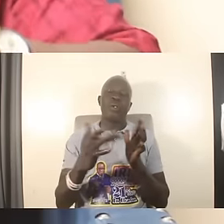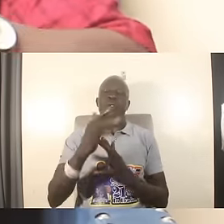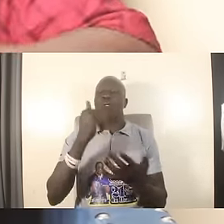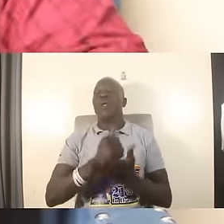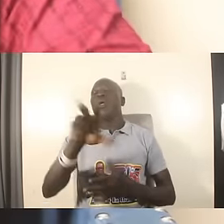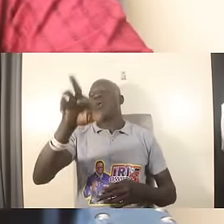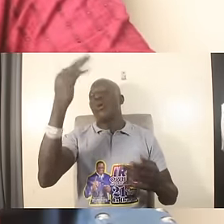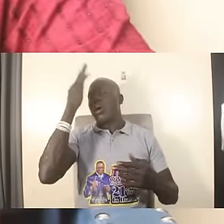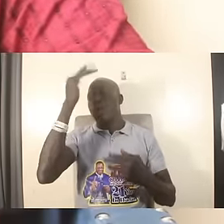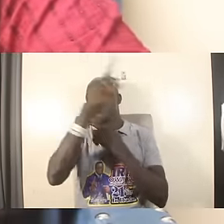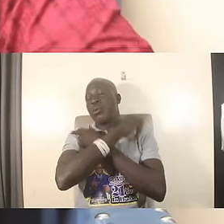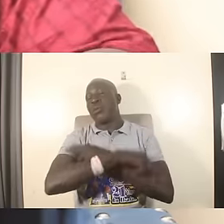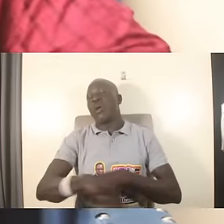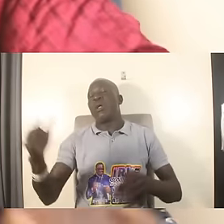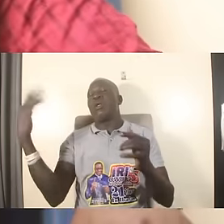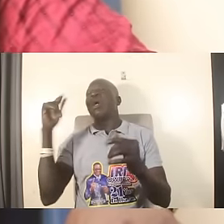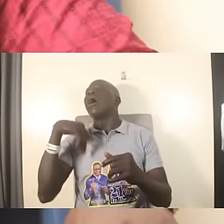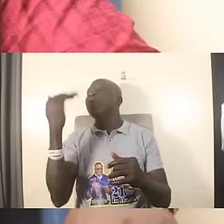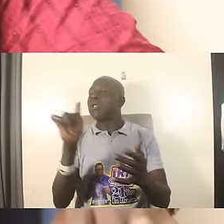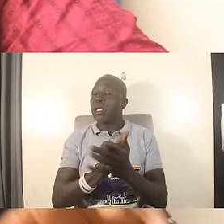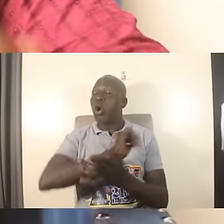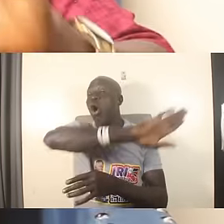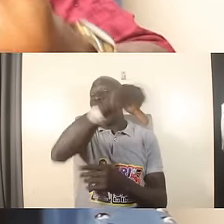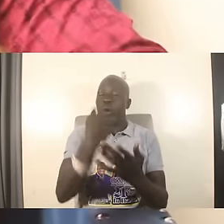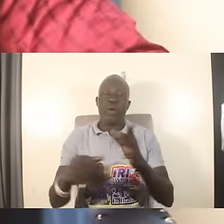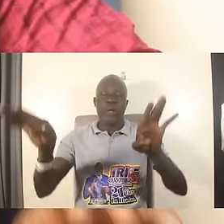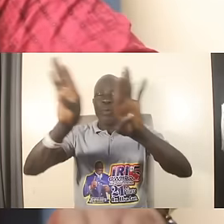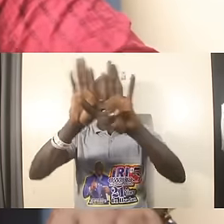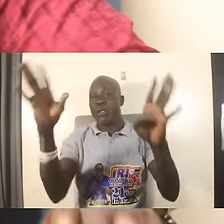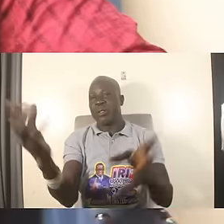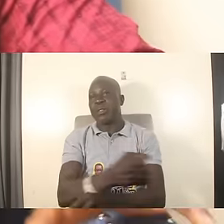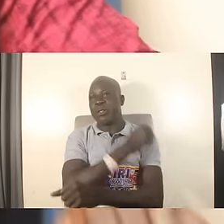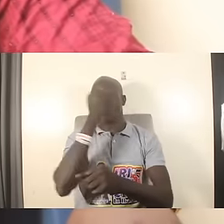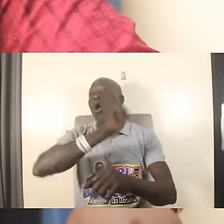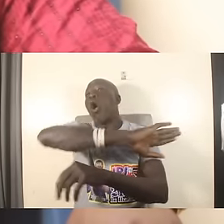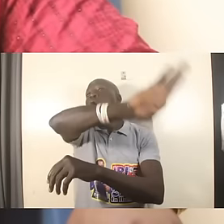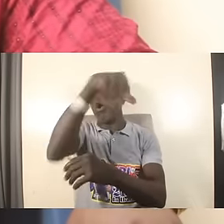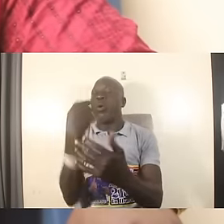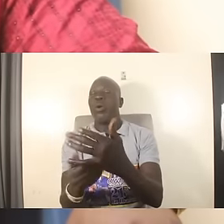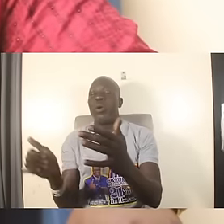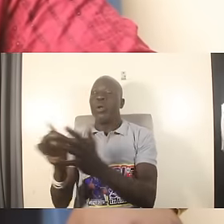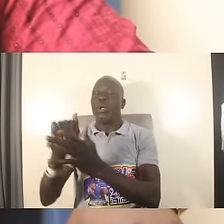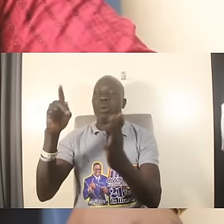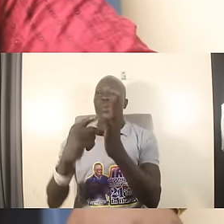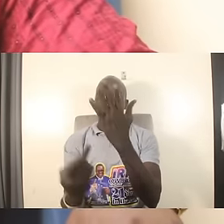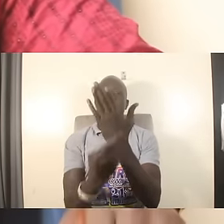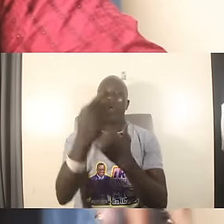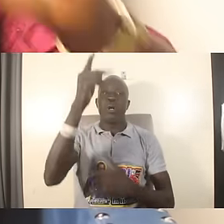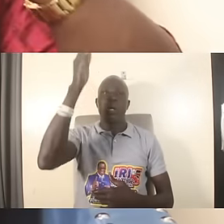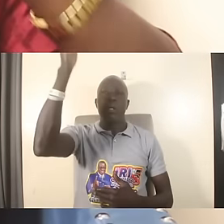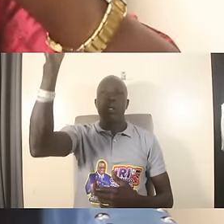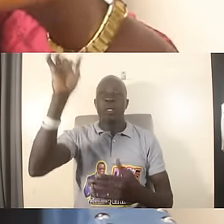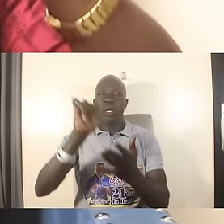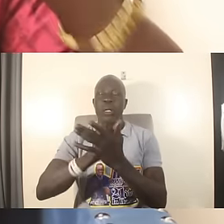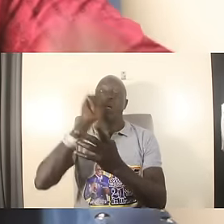Jesus. Amen. Oh, God, amen. So many bobo branches. I said all of our branches. Pata. All. The program hour. That we program